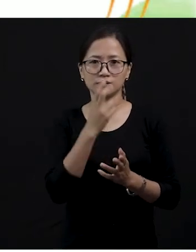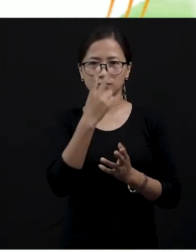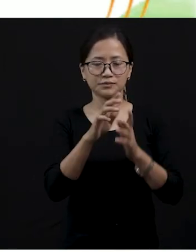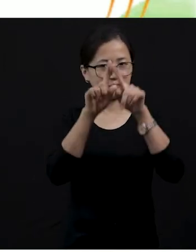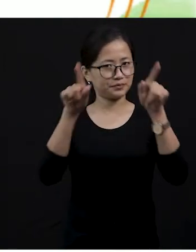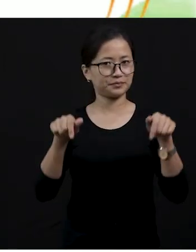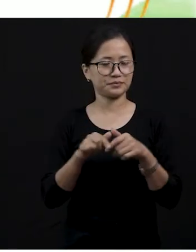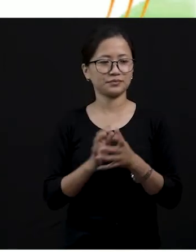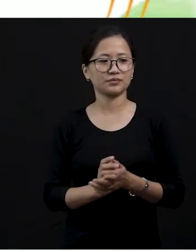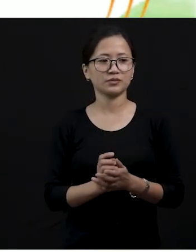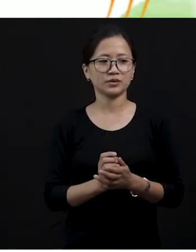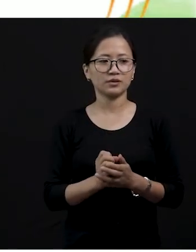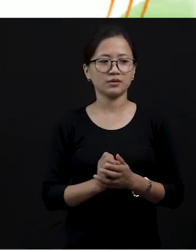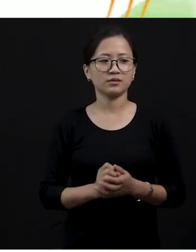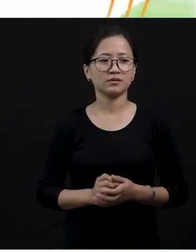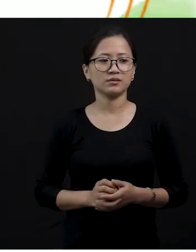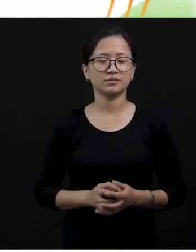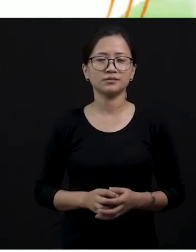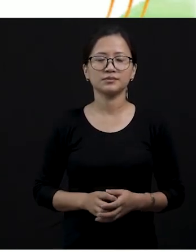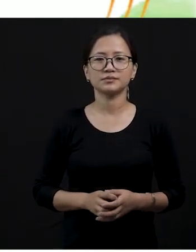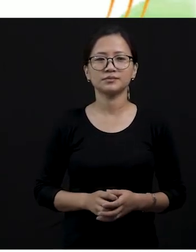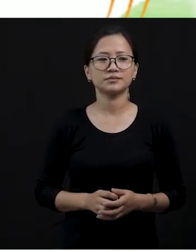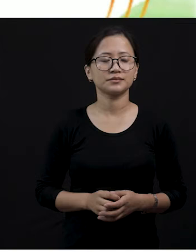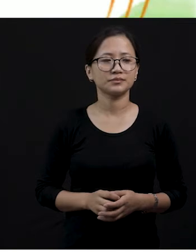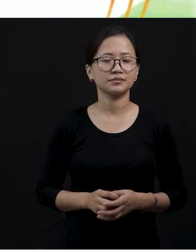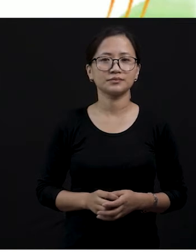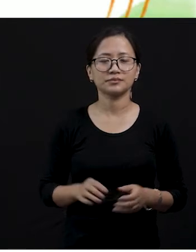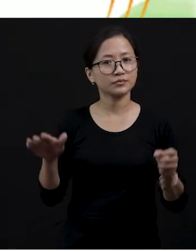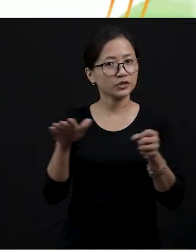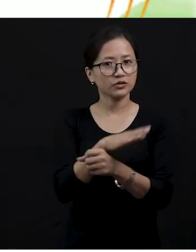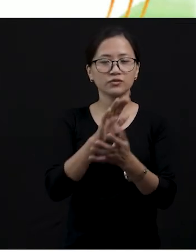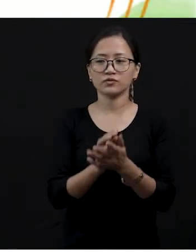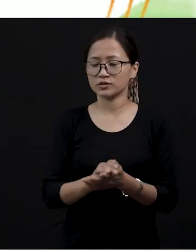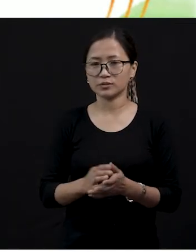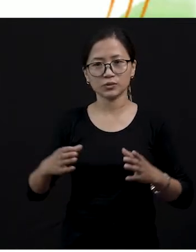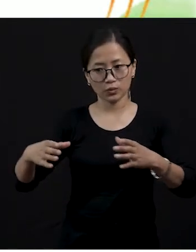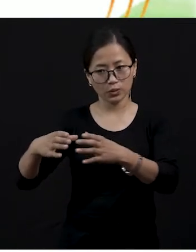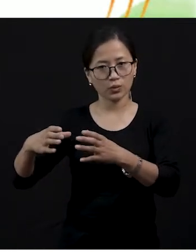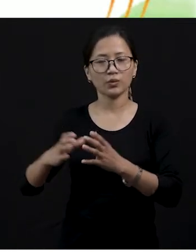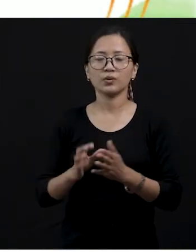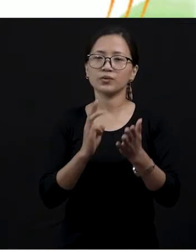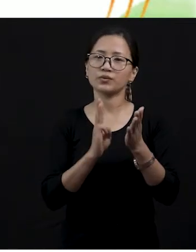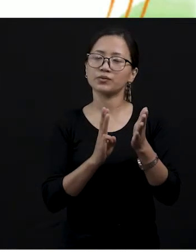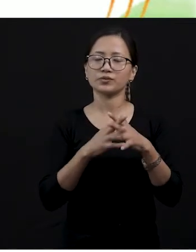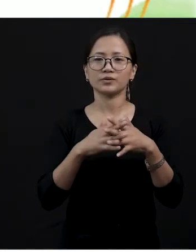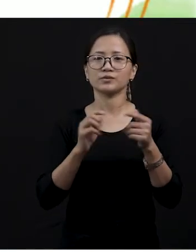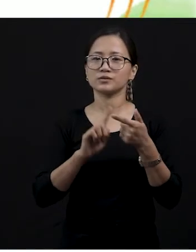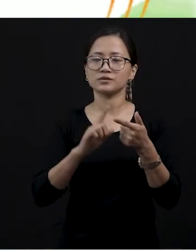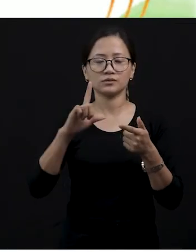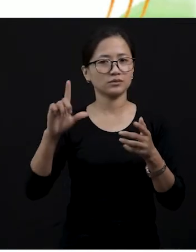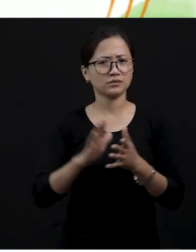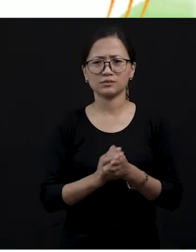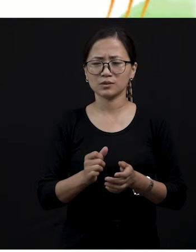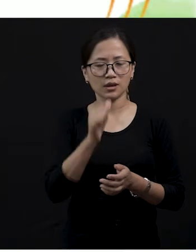condenses, precipitates, rainfall goes into the ground, and it fills up your well, your ponds, lakes, rivers, and